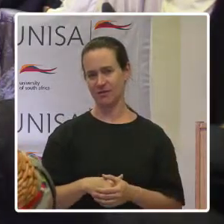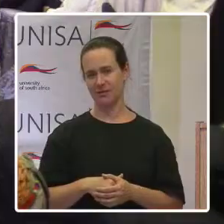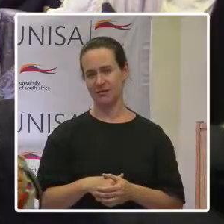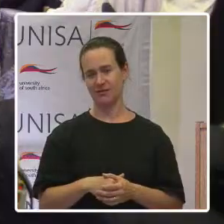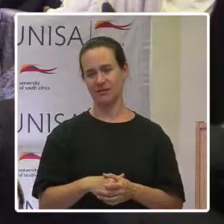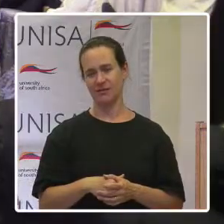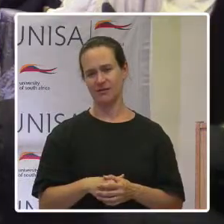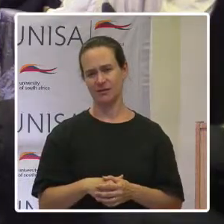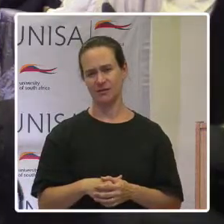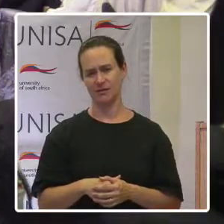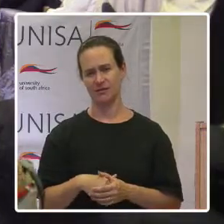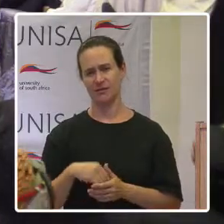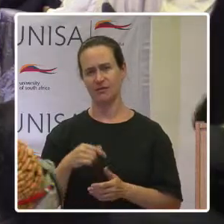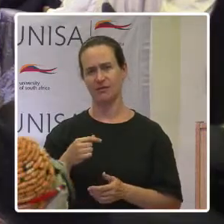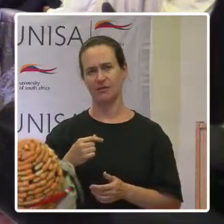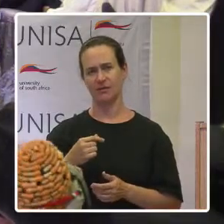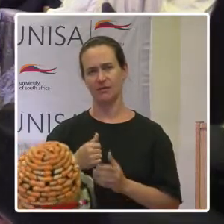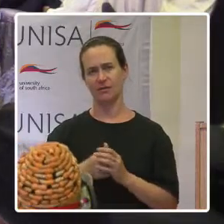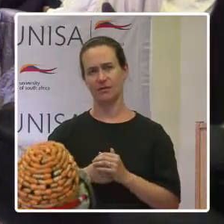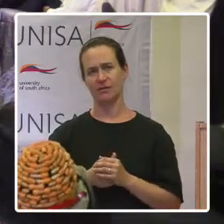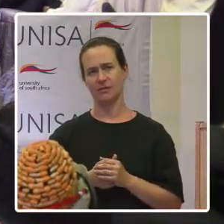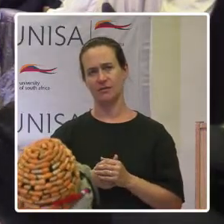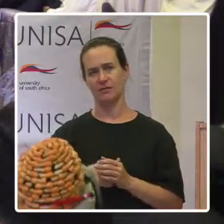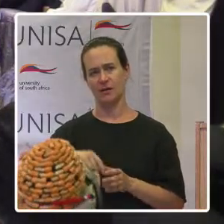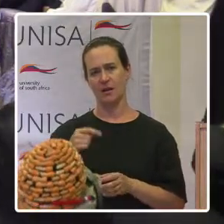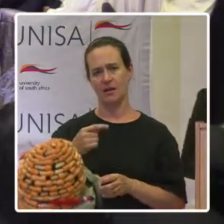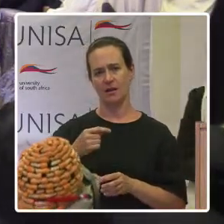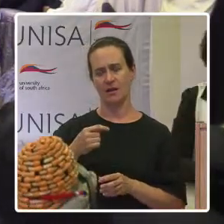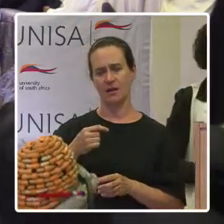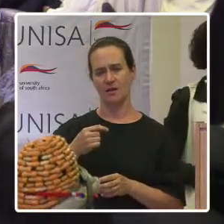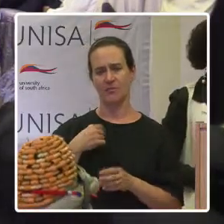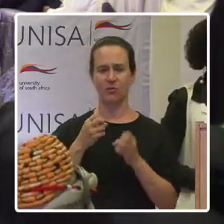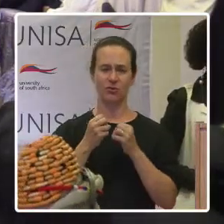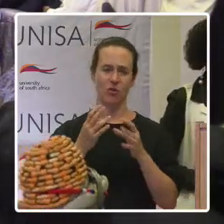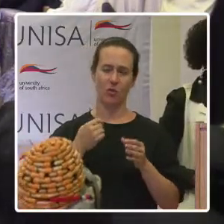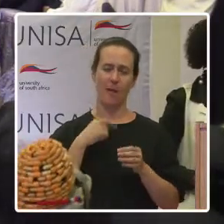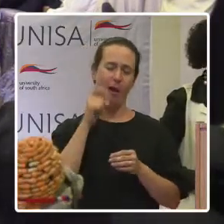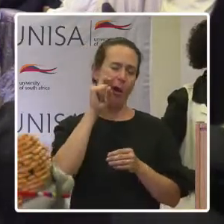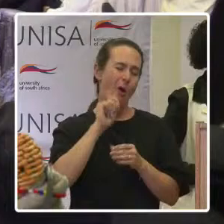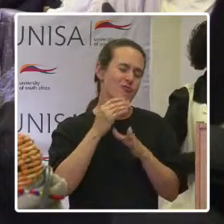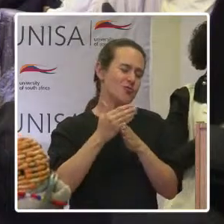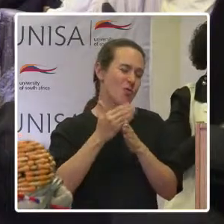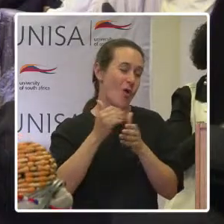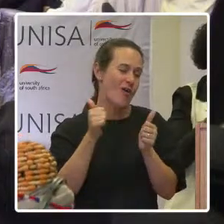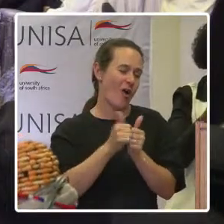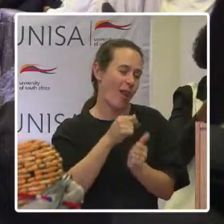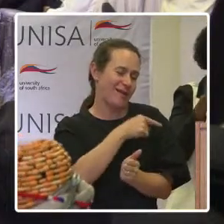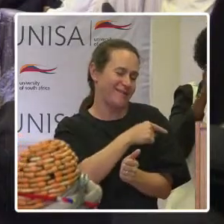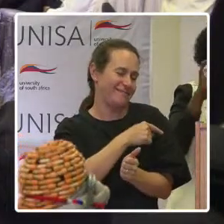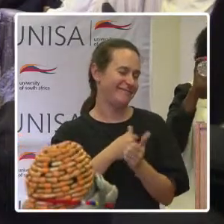mine. Let me start with my veteran. He's my veteran.